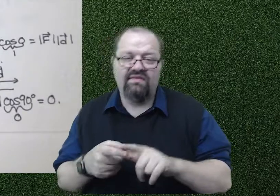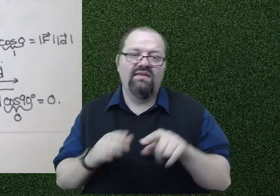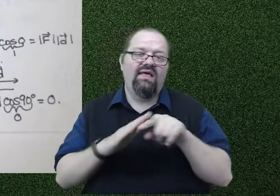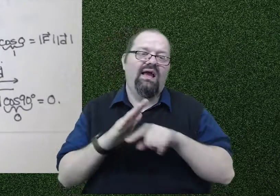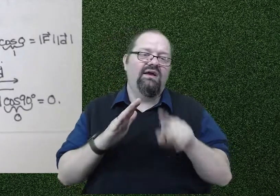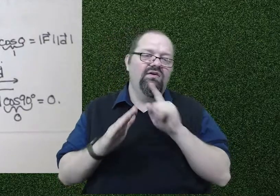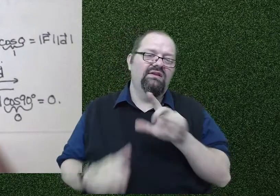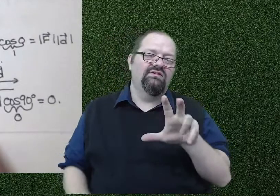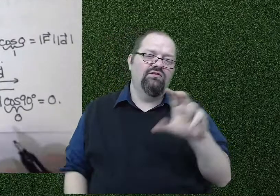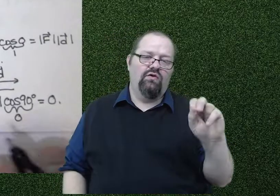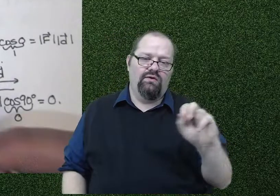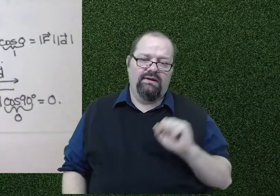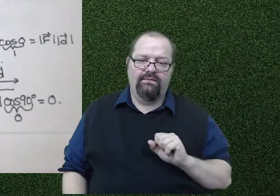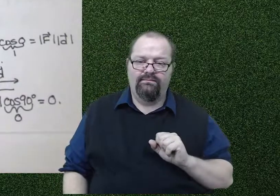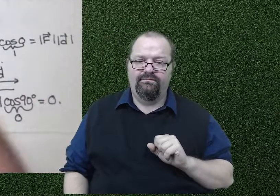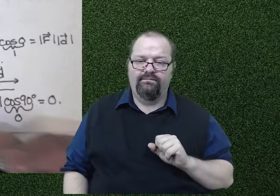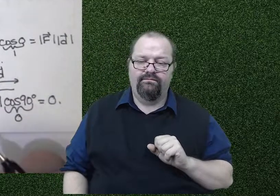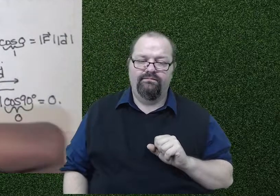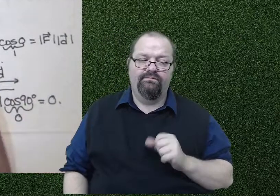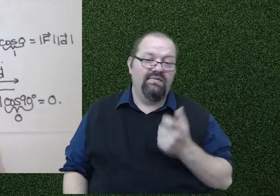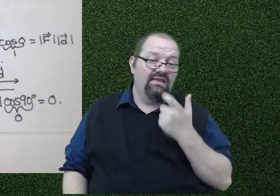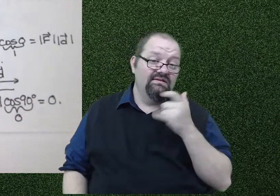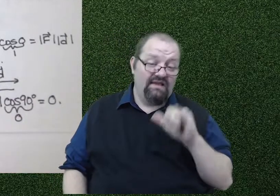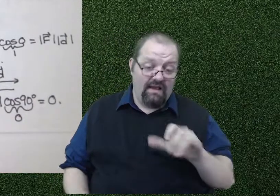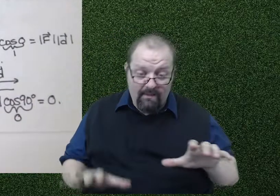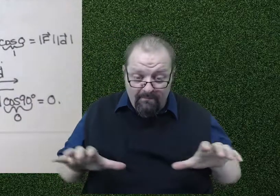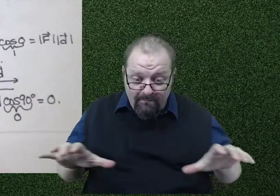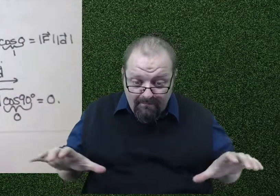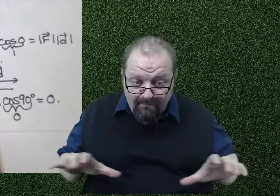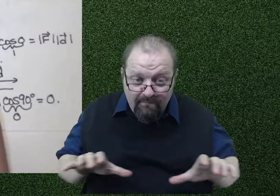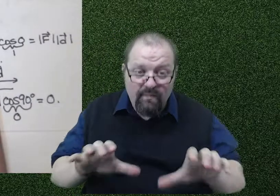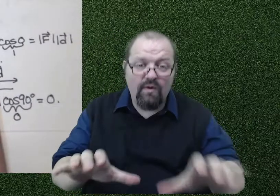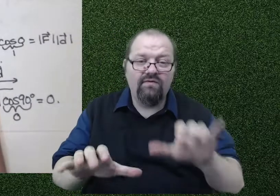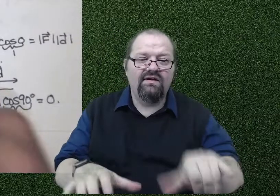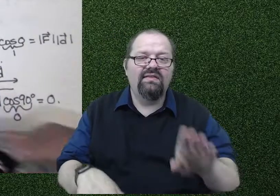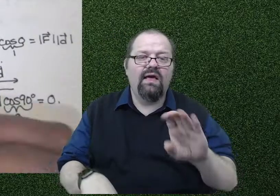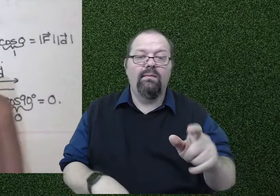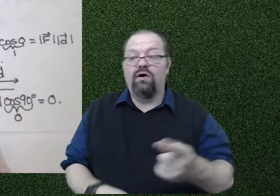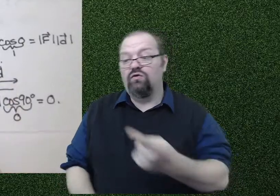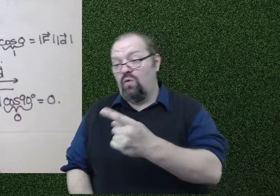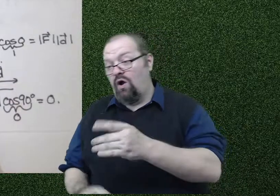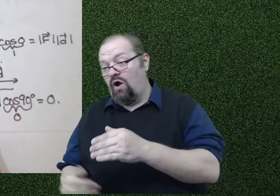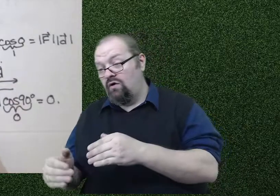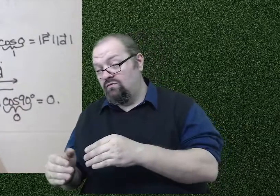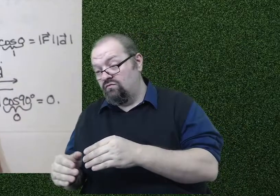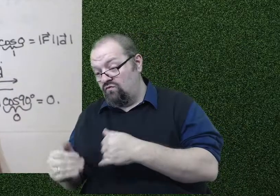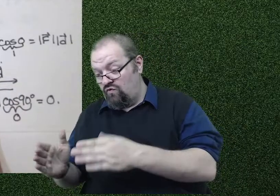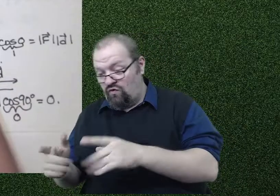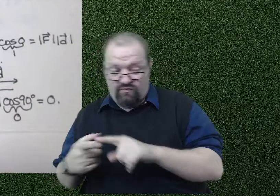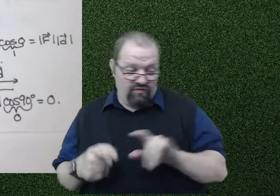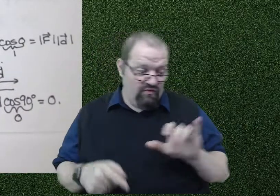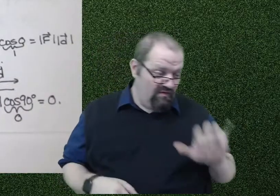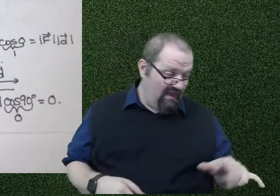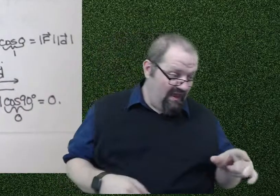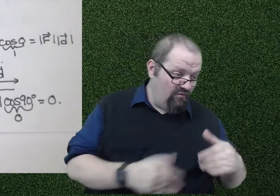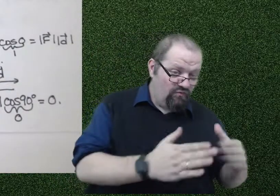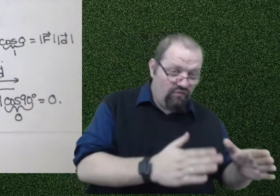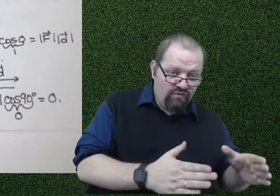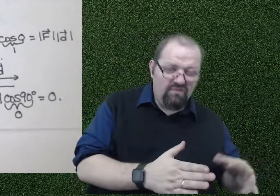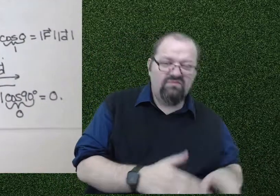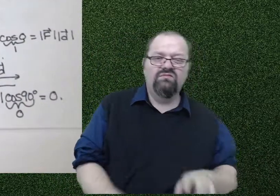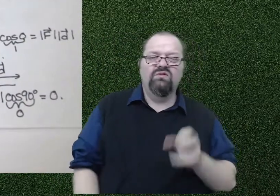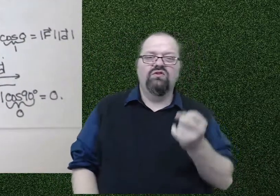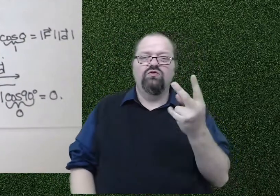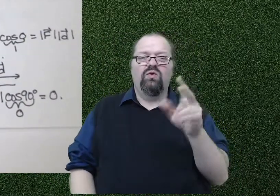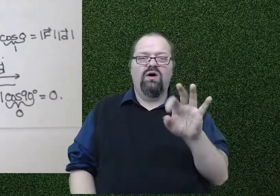And let's say I'm moving this box from one room in my apartment to another. I'm moving it 12 feet away.